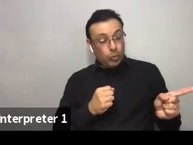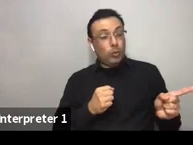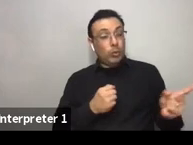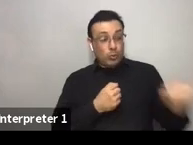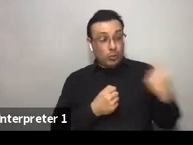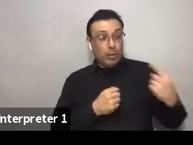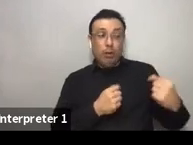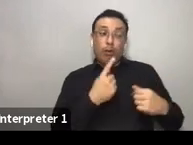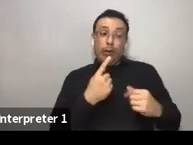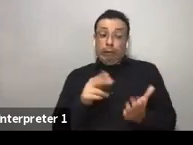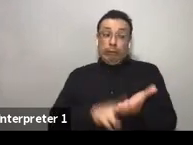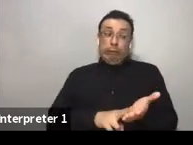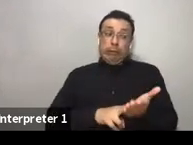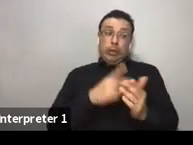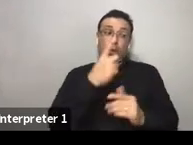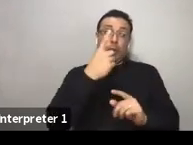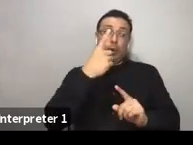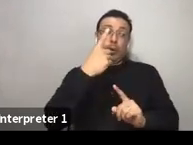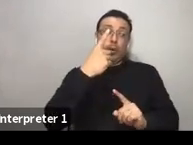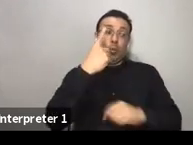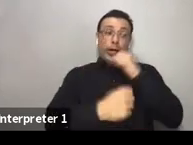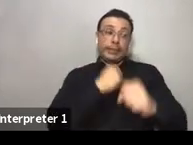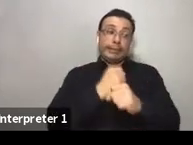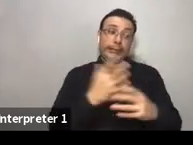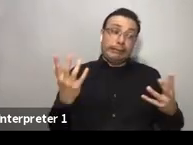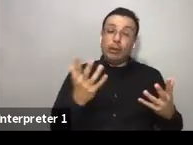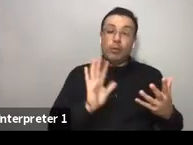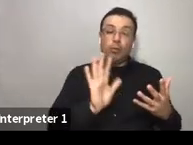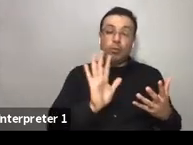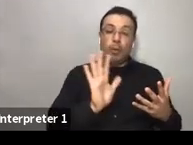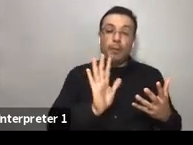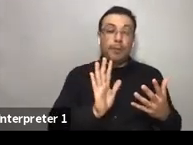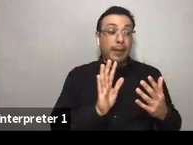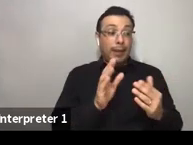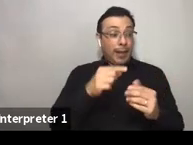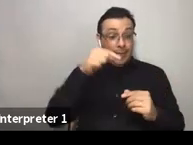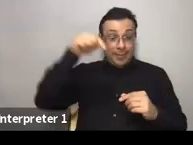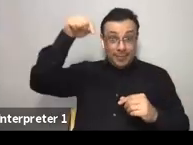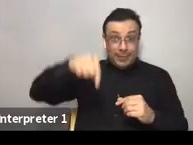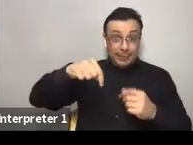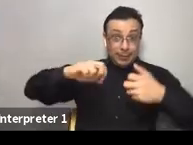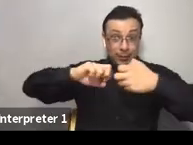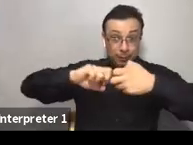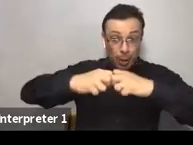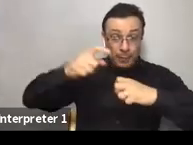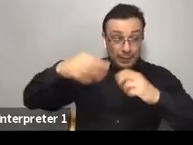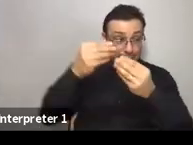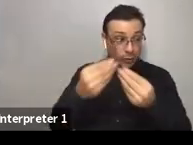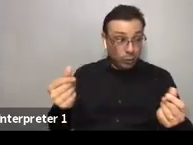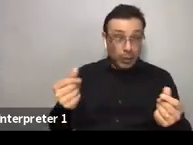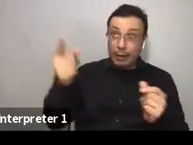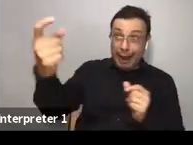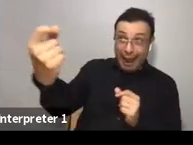important point there. Shorter is generally better, and a survivor can ask for longer if they want